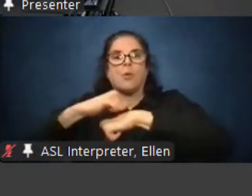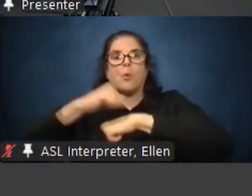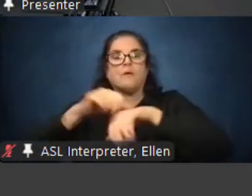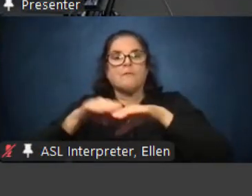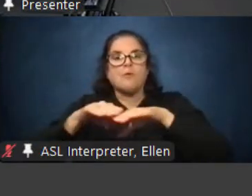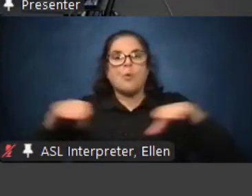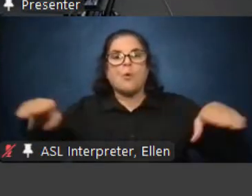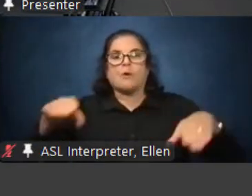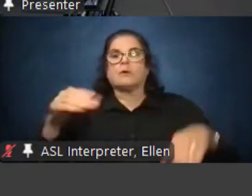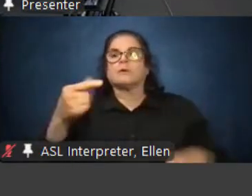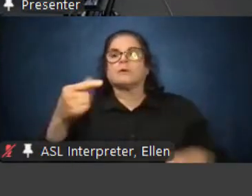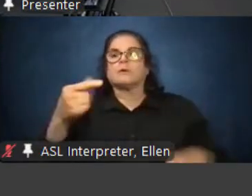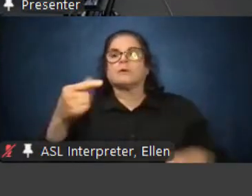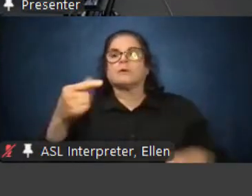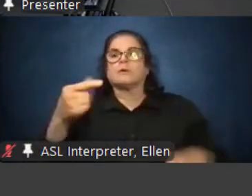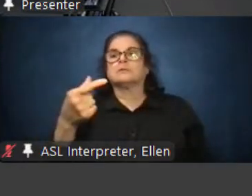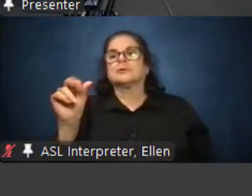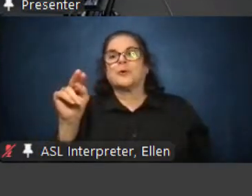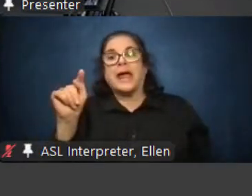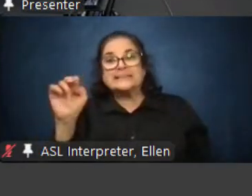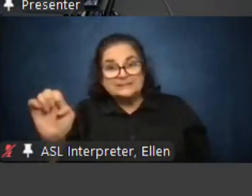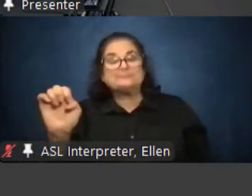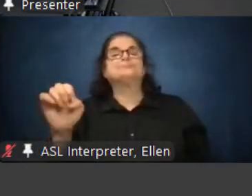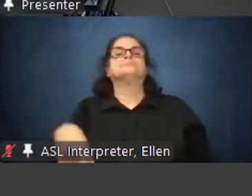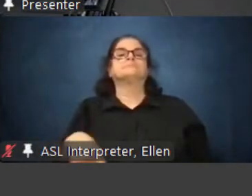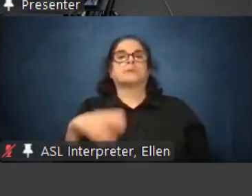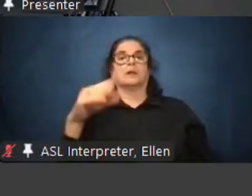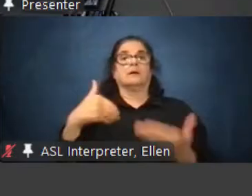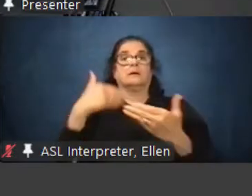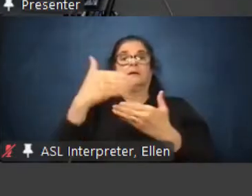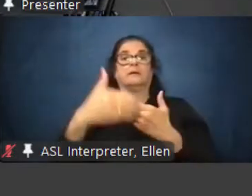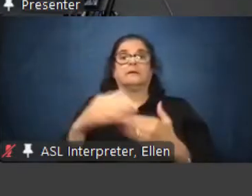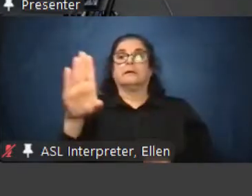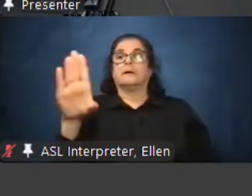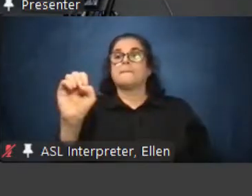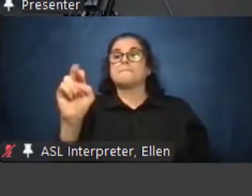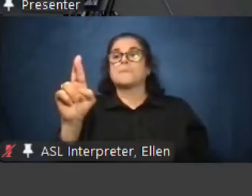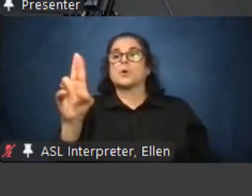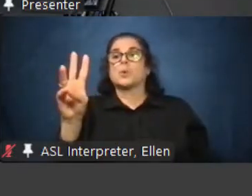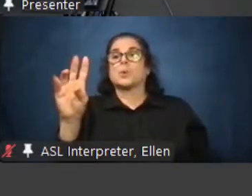This next photo is at Berwyn, and so this is the exterior of the